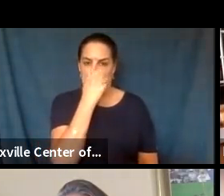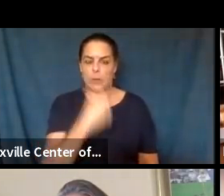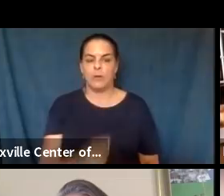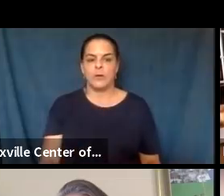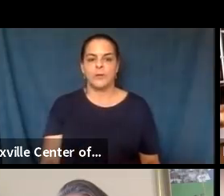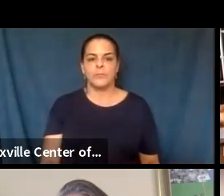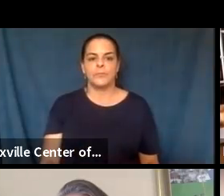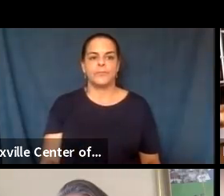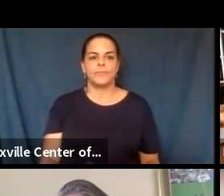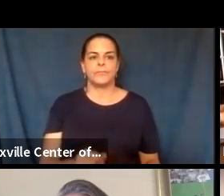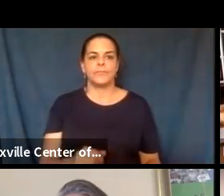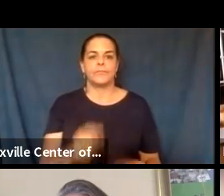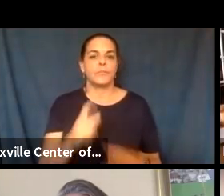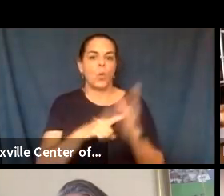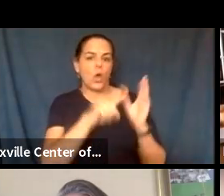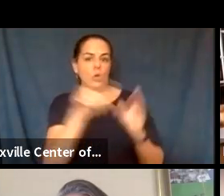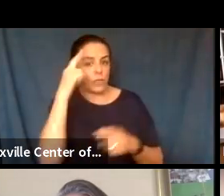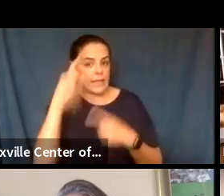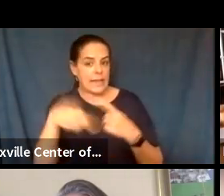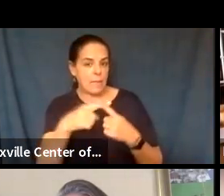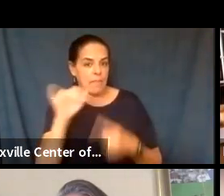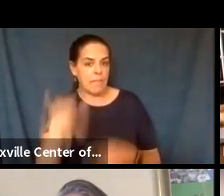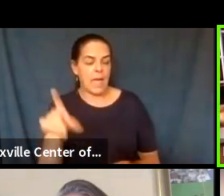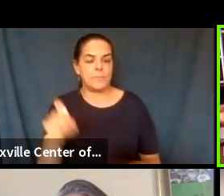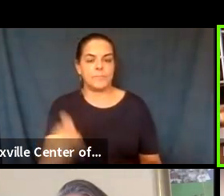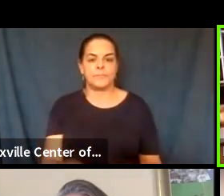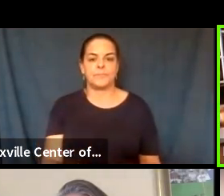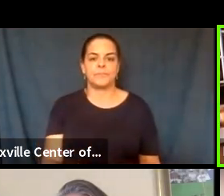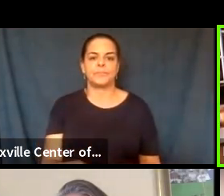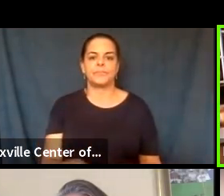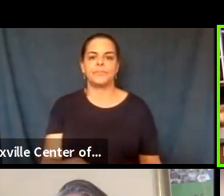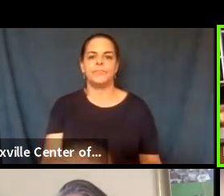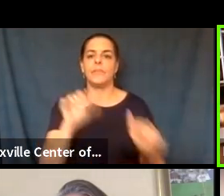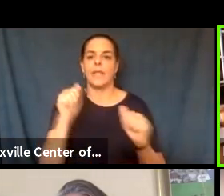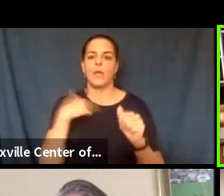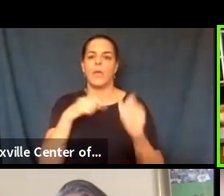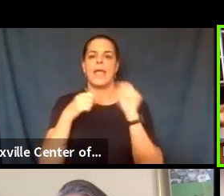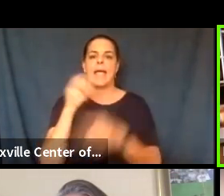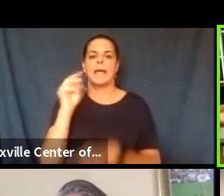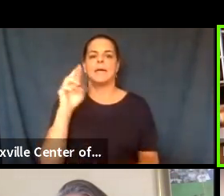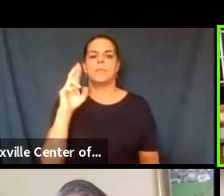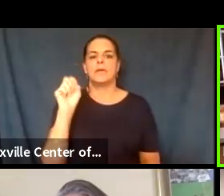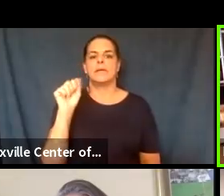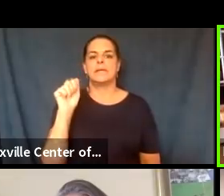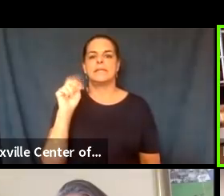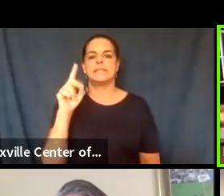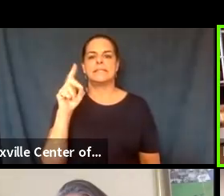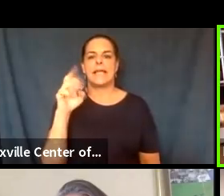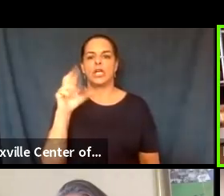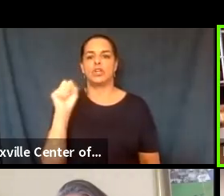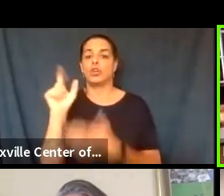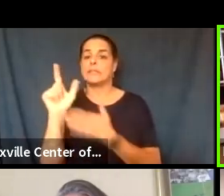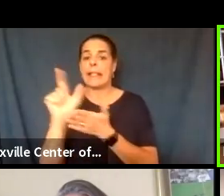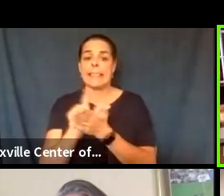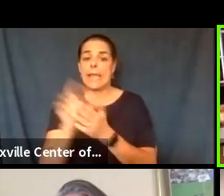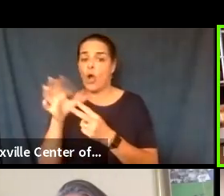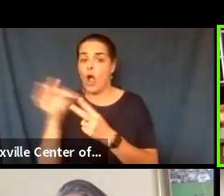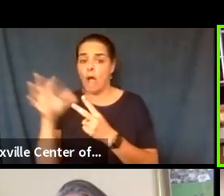What are y'all's thoughts about that? Can we ask Mr. Sanders legal options?